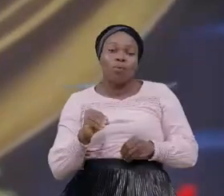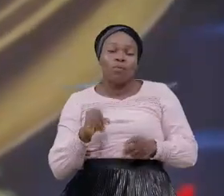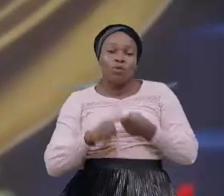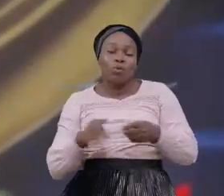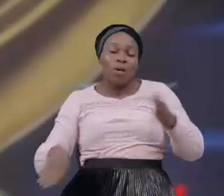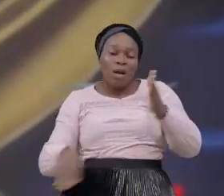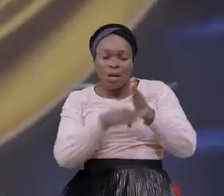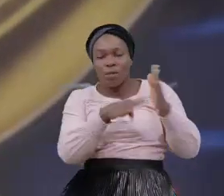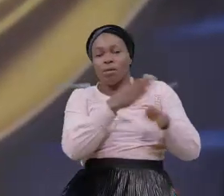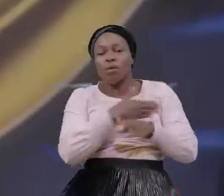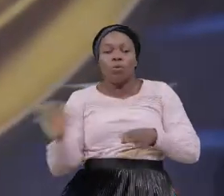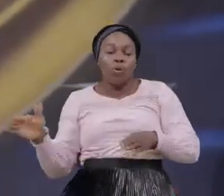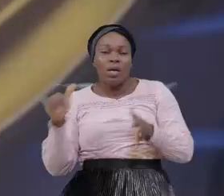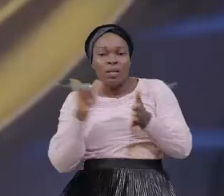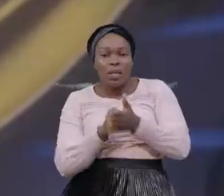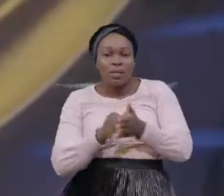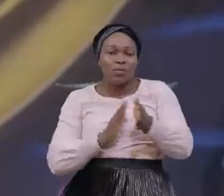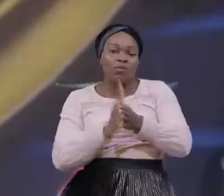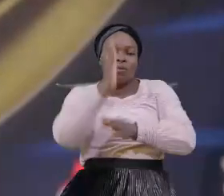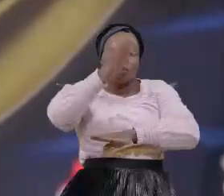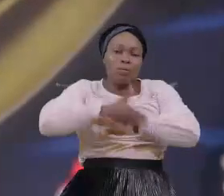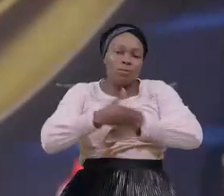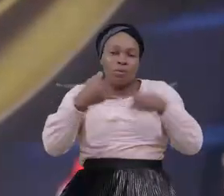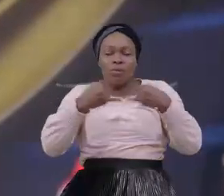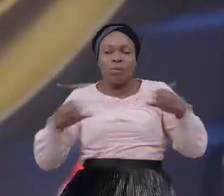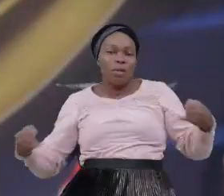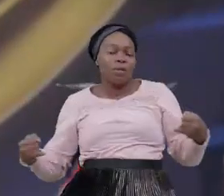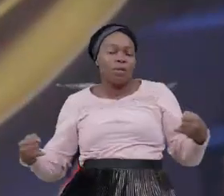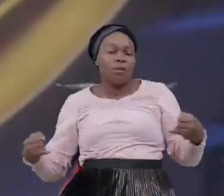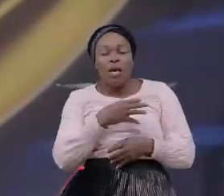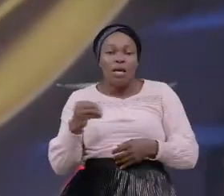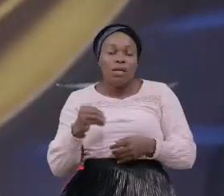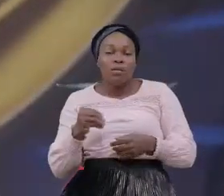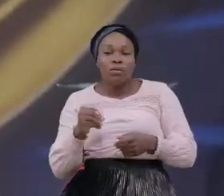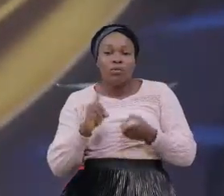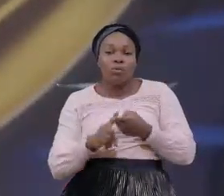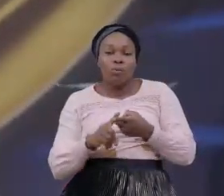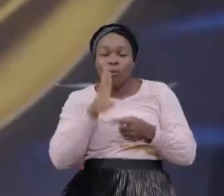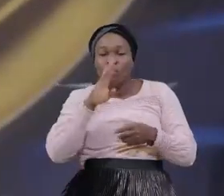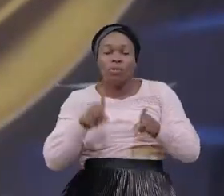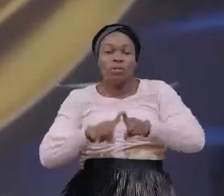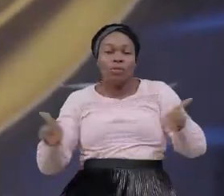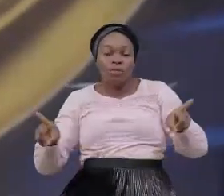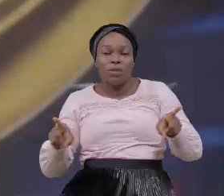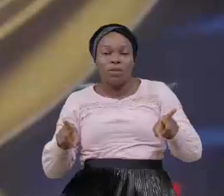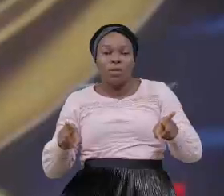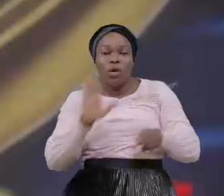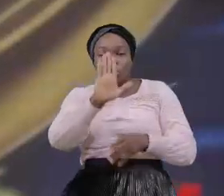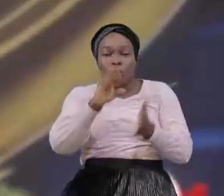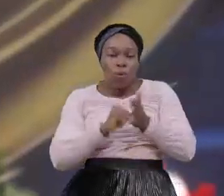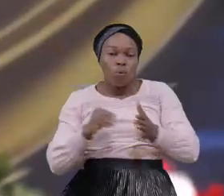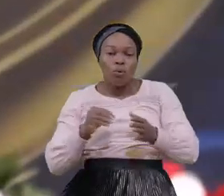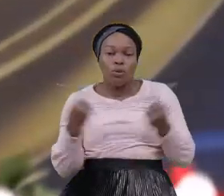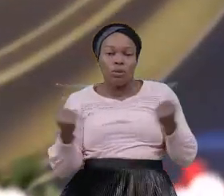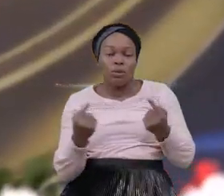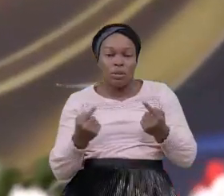Your transgression will be different from her own transgression. Your transgression will be different from